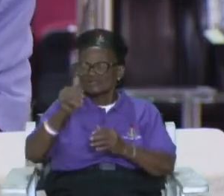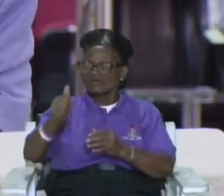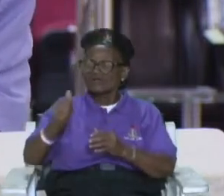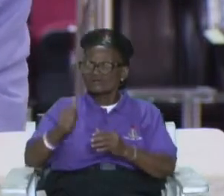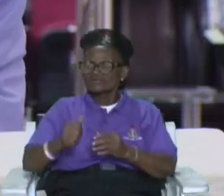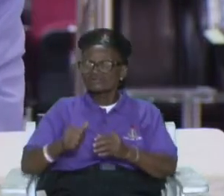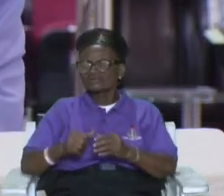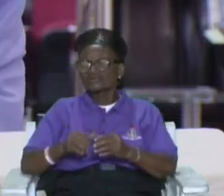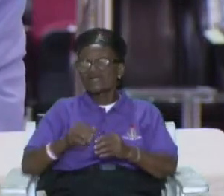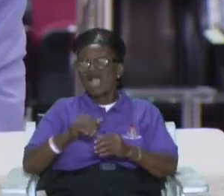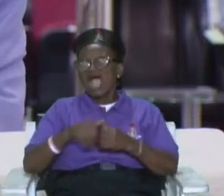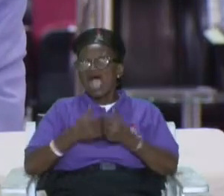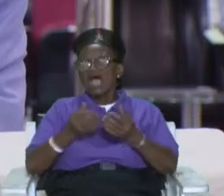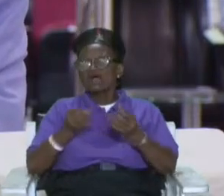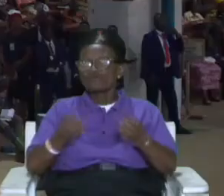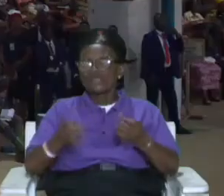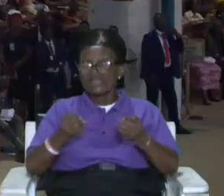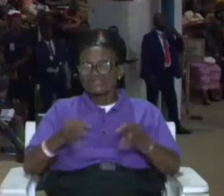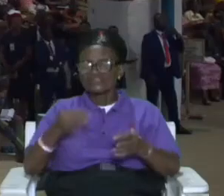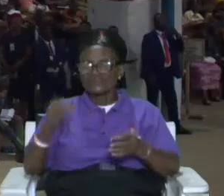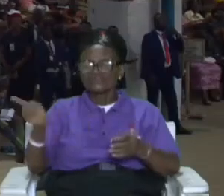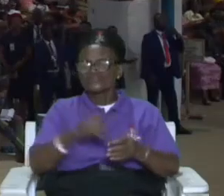How many of you would like to raise the dead?